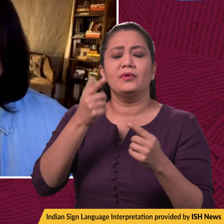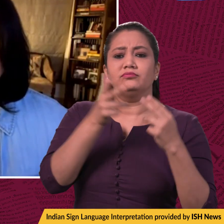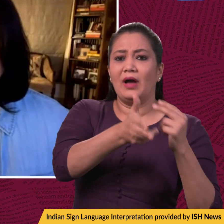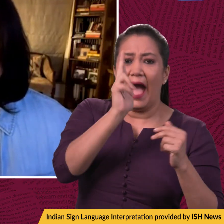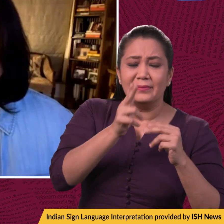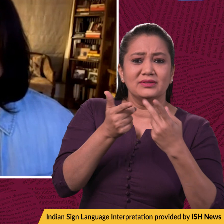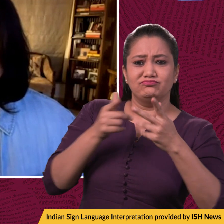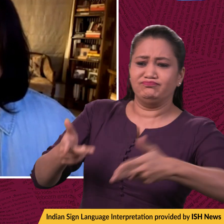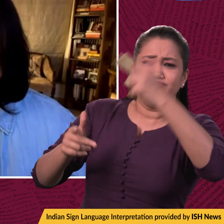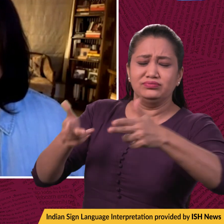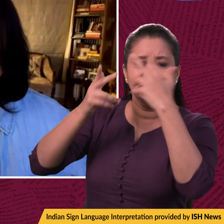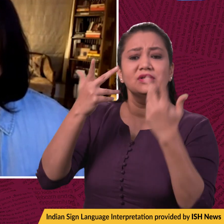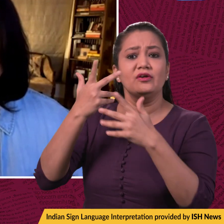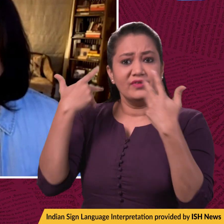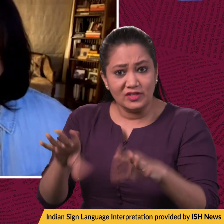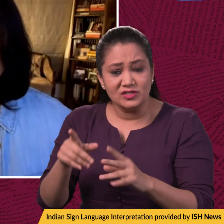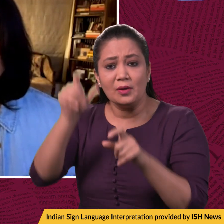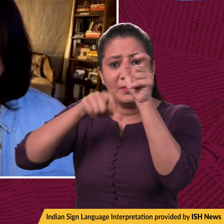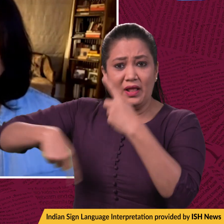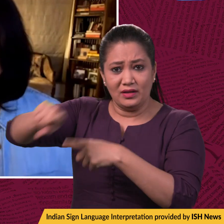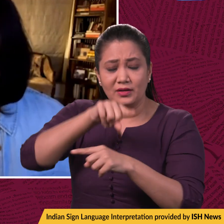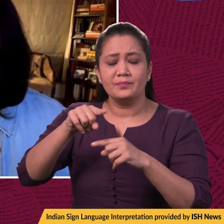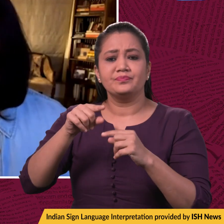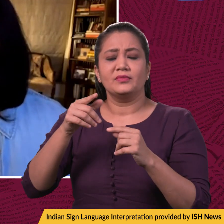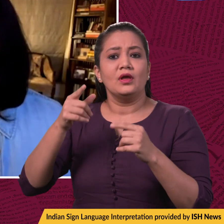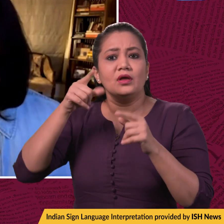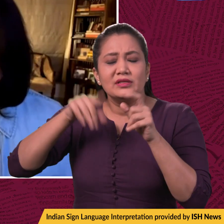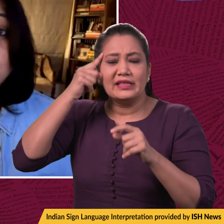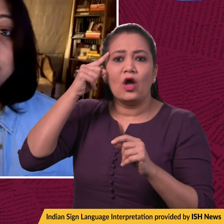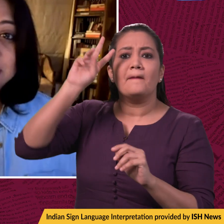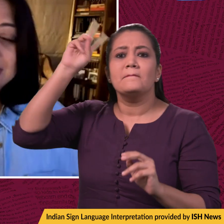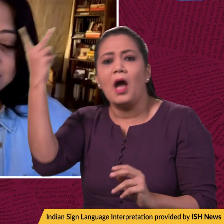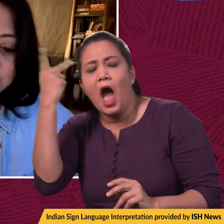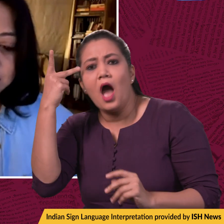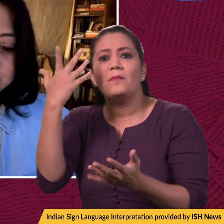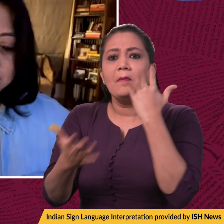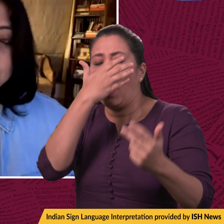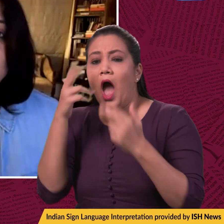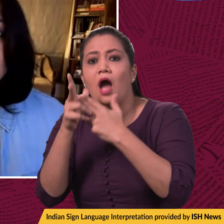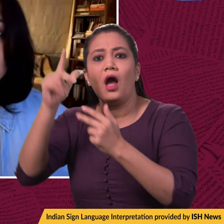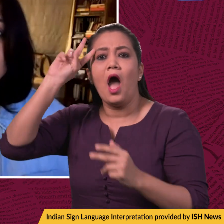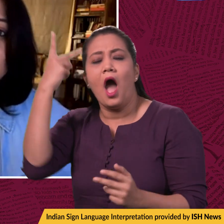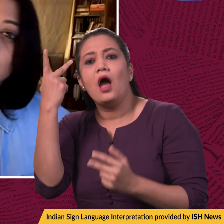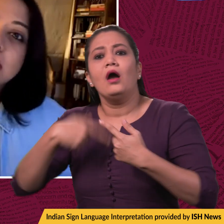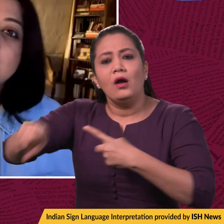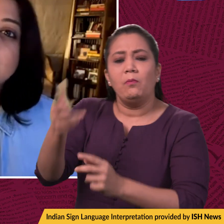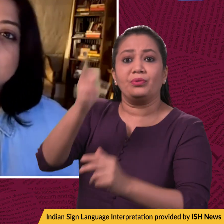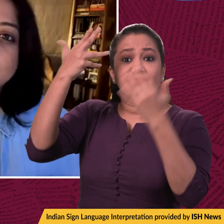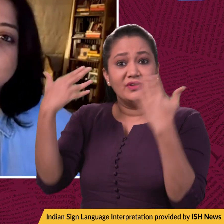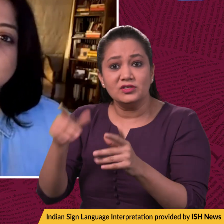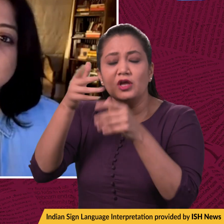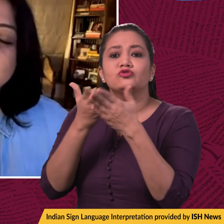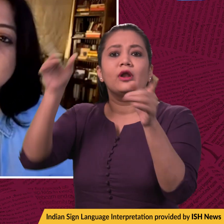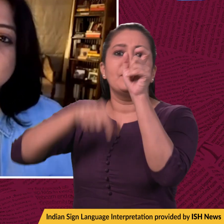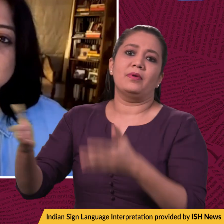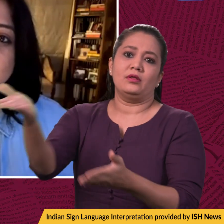attacked and fired upon by the security forces, who were under the impression that they could have been extremists. The security forces then